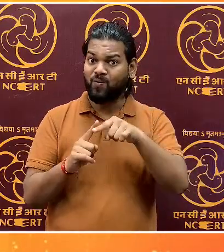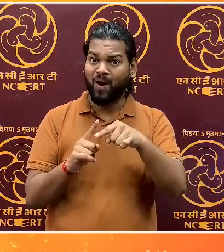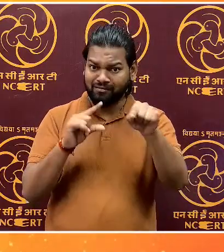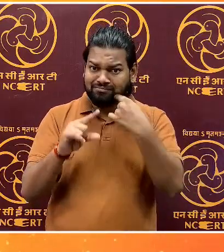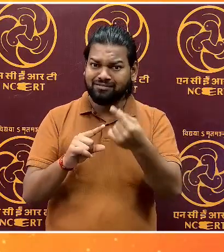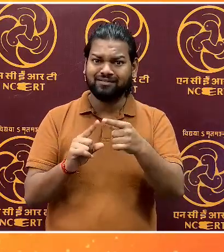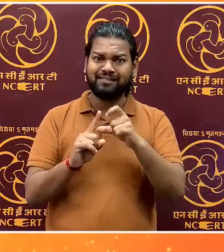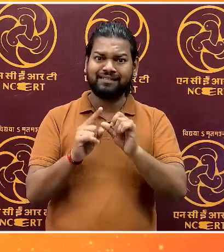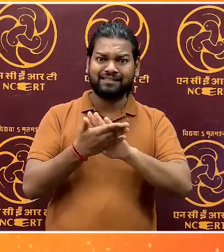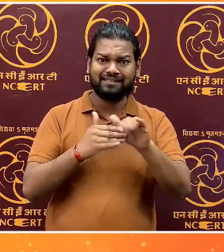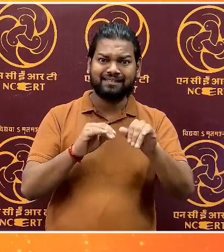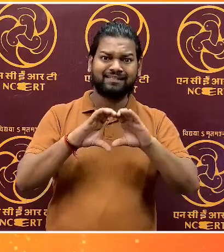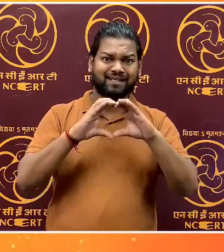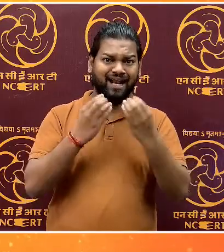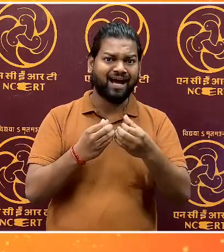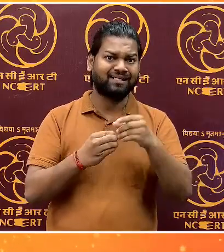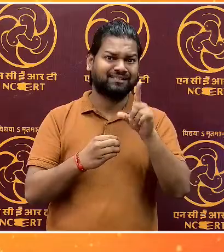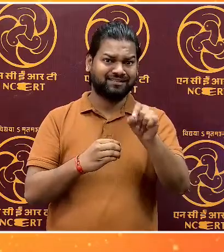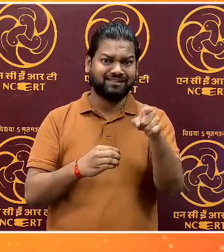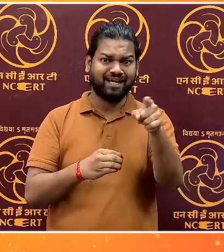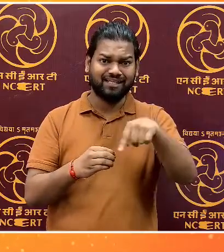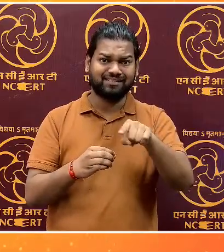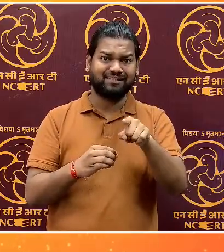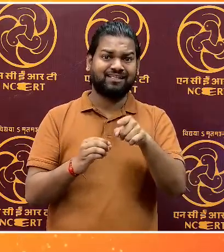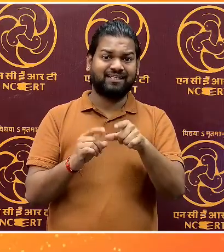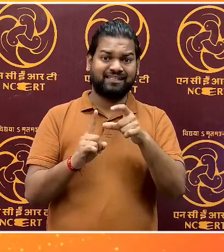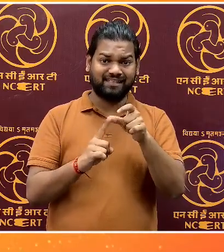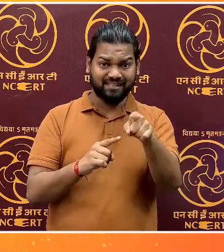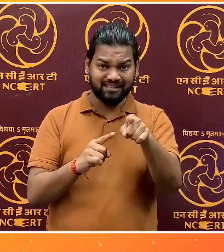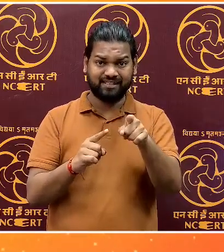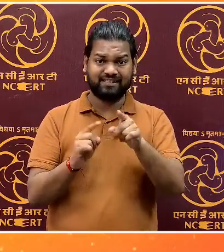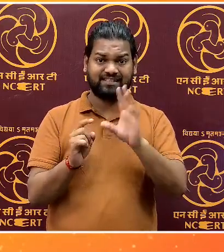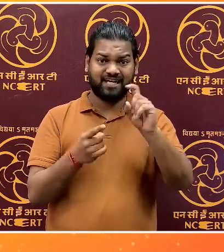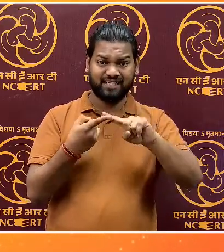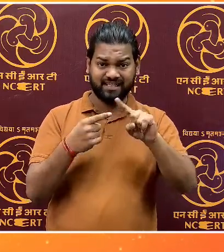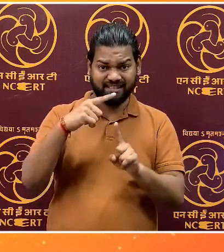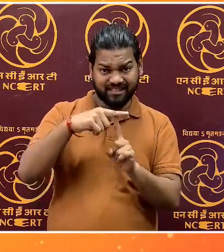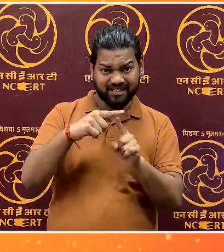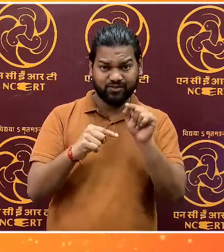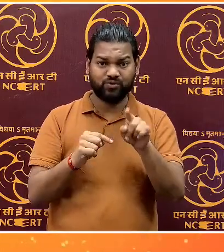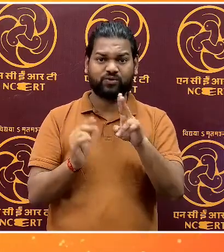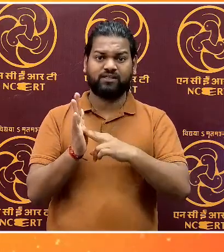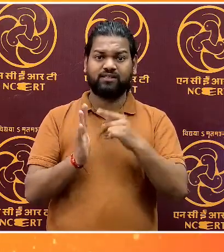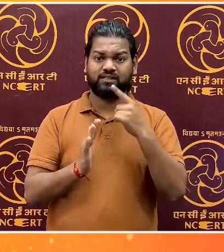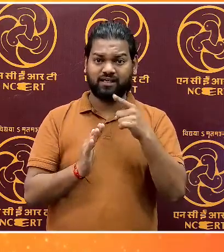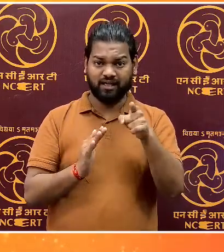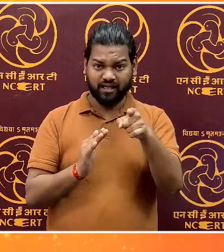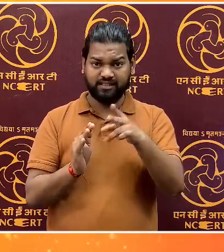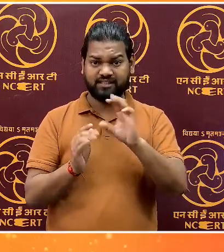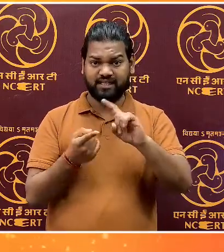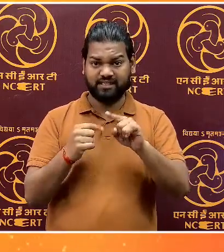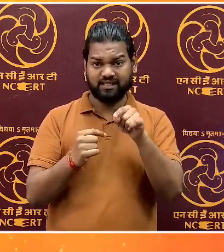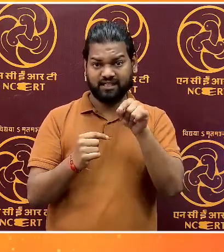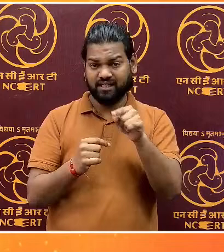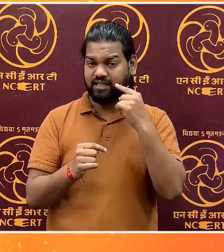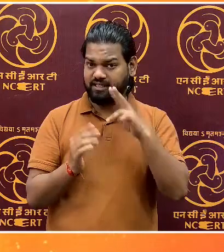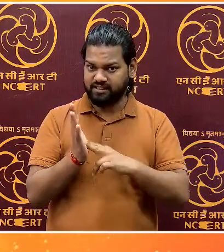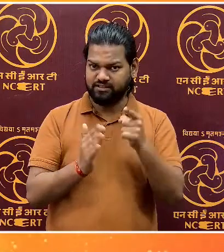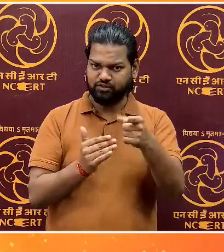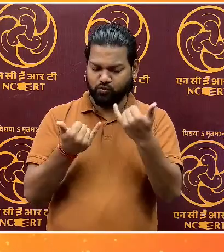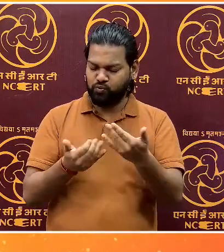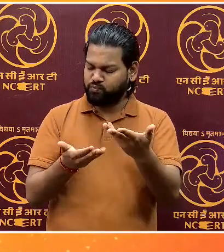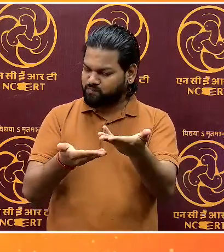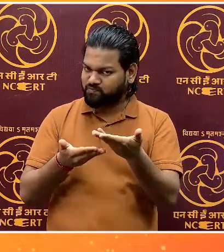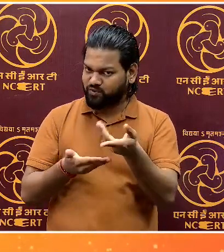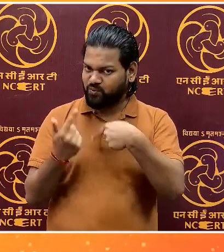dth.class10@cit.nic.in. So now it's time to start this session, and sir, I would like to request you to start this session with your expertise. Yeah.